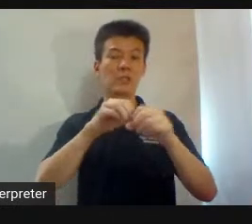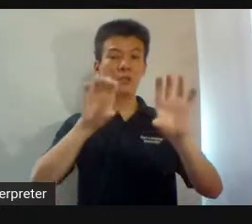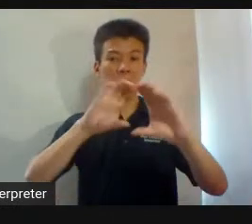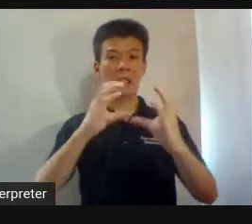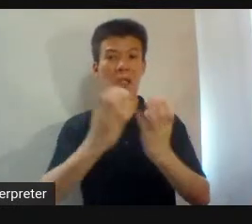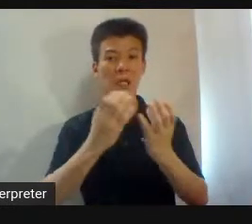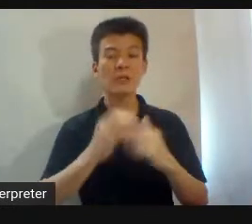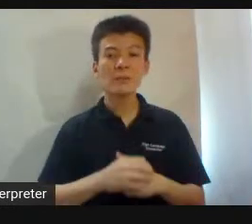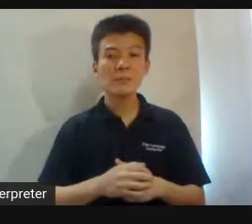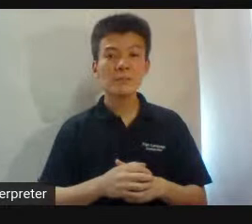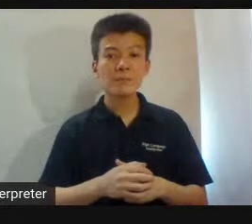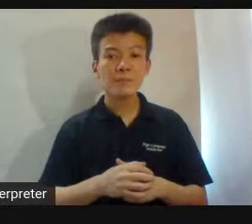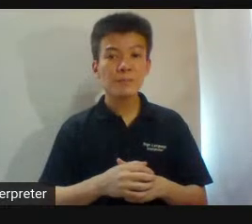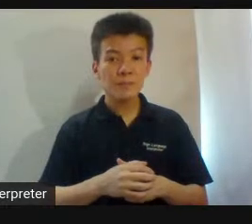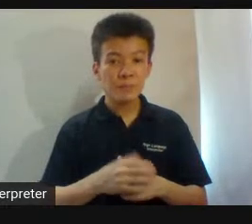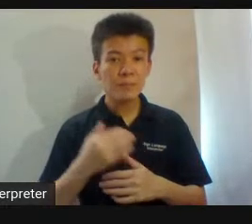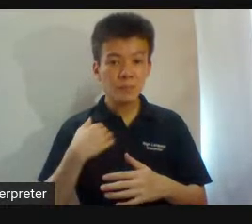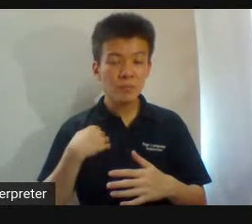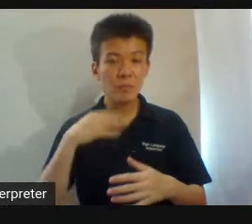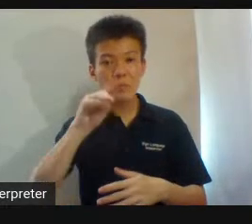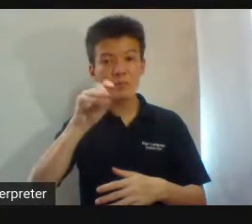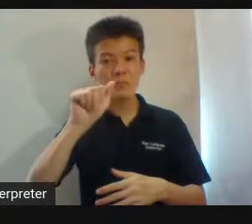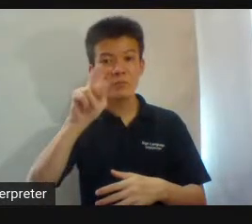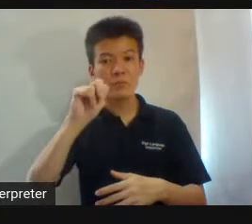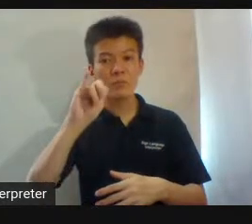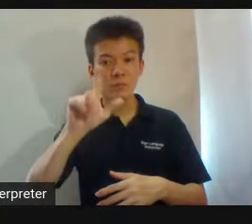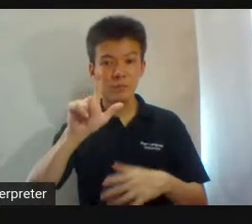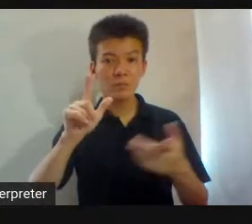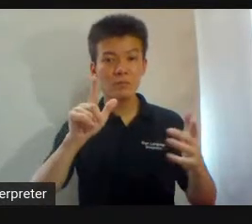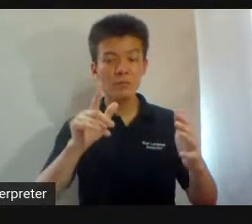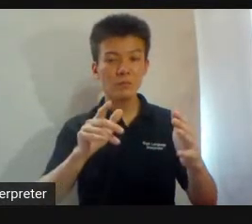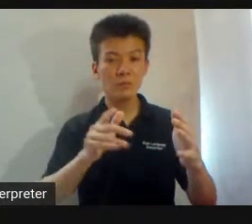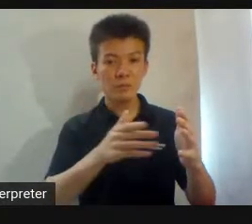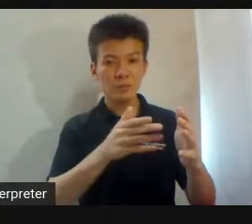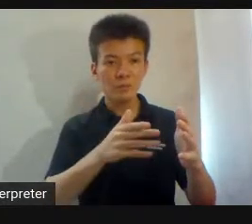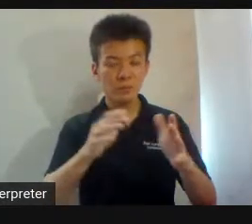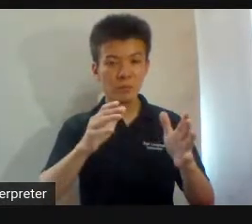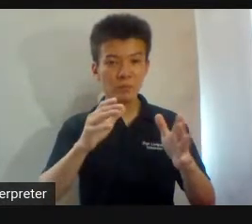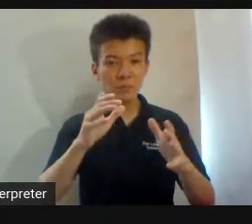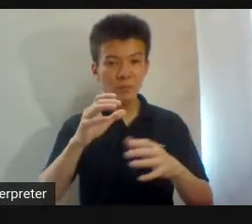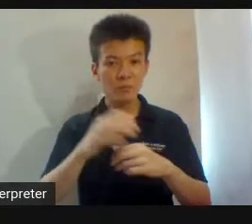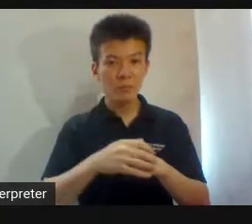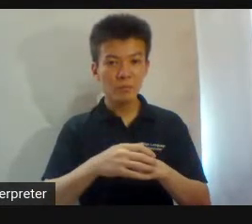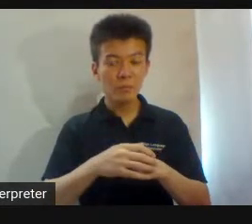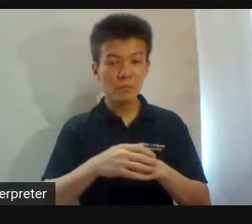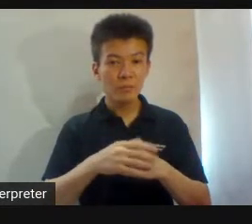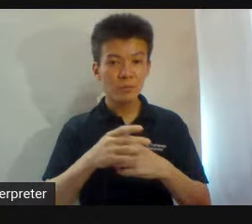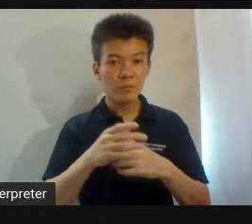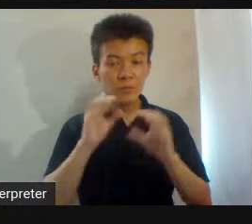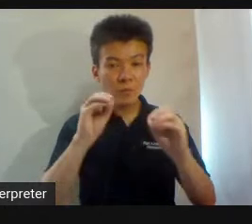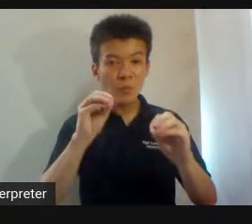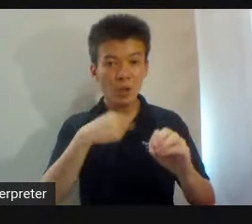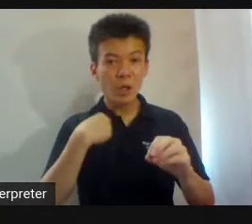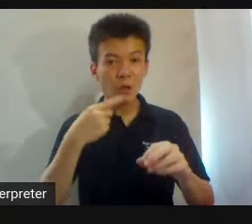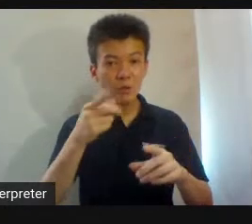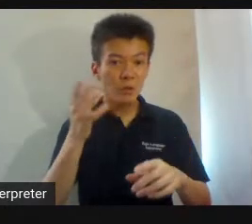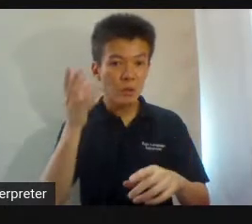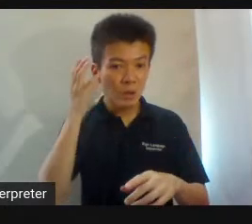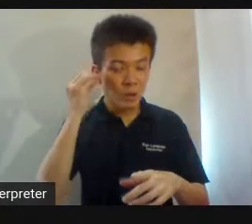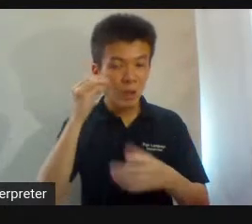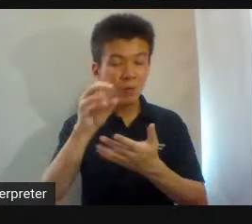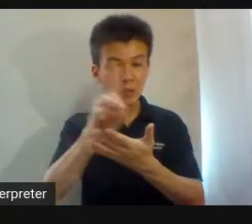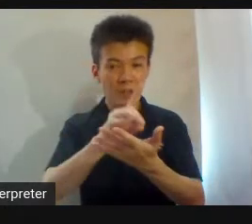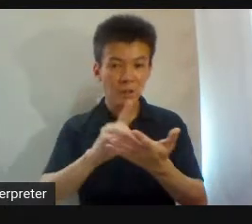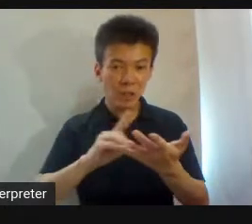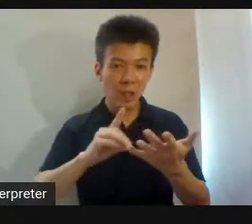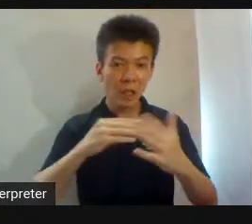classroom. We have Daniel, who's a music producer. And so he started teaching us about, you know, how his sound design